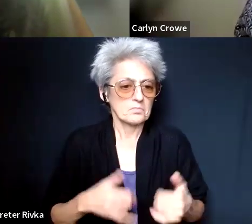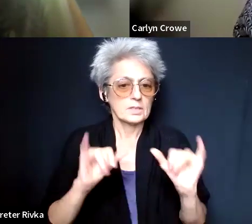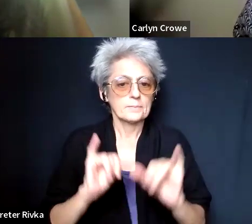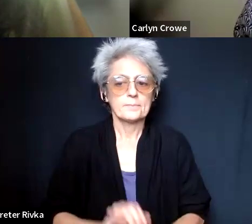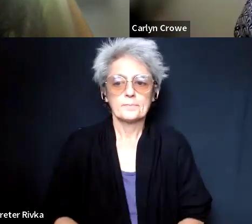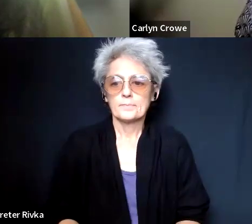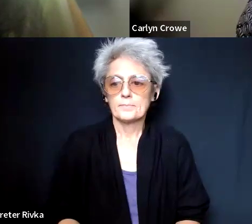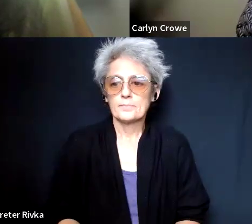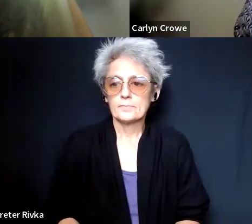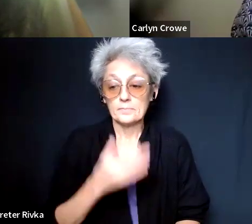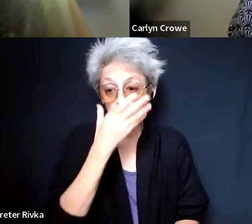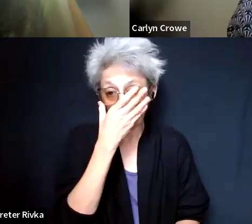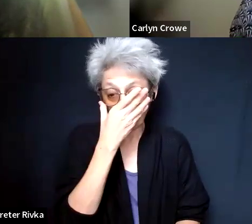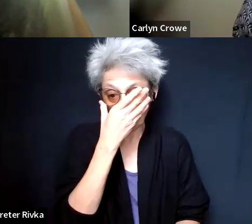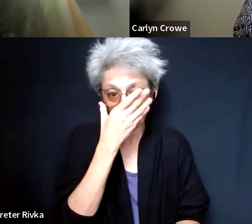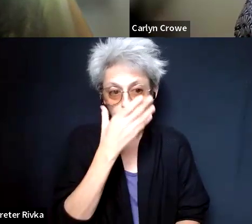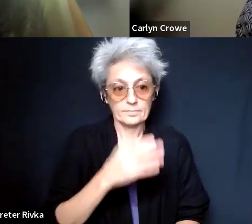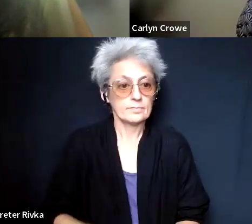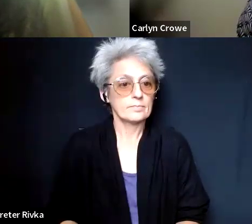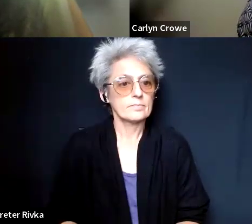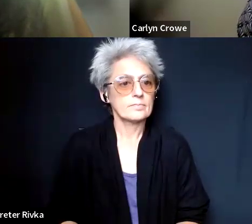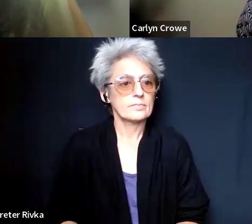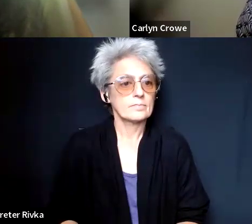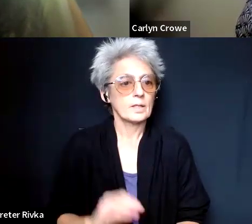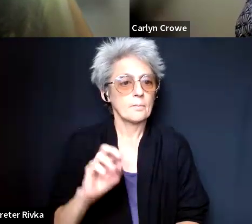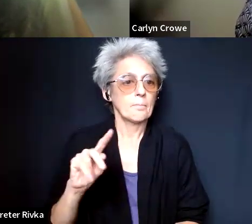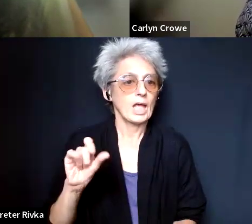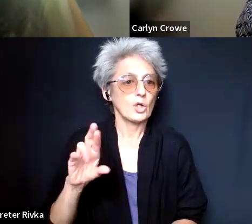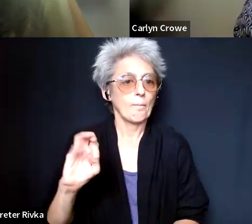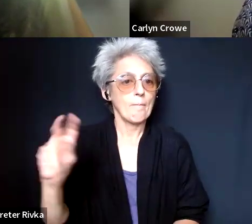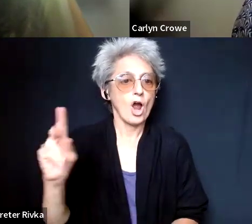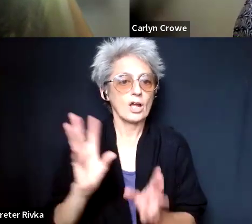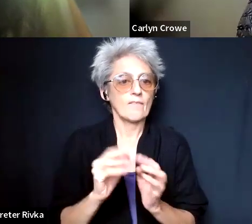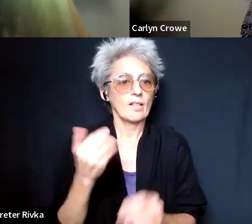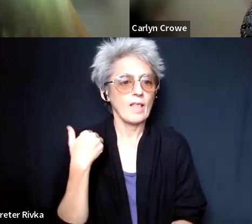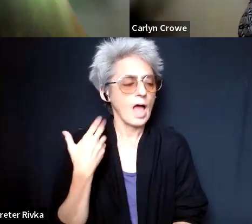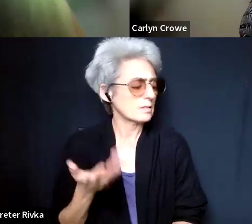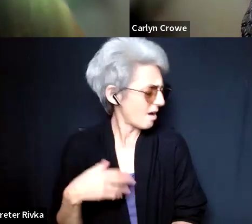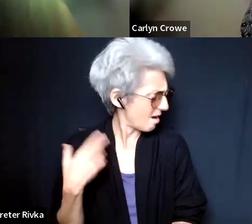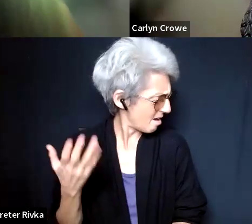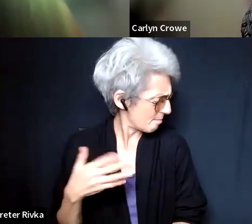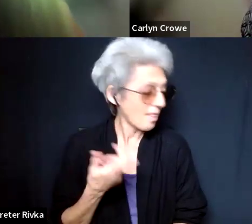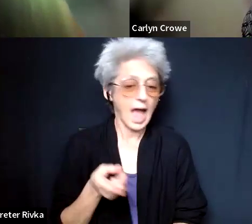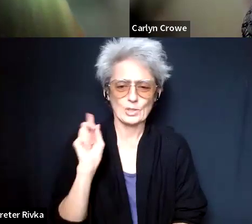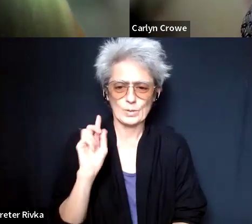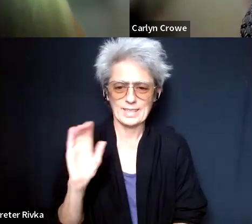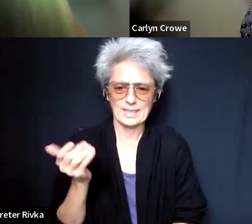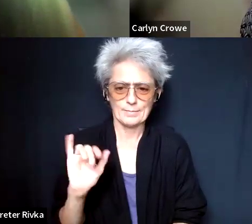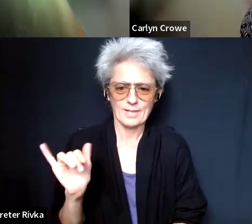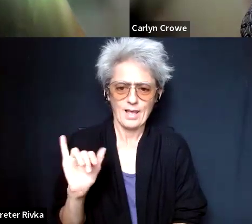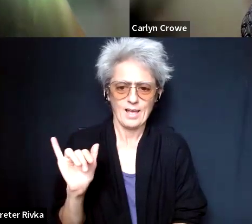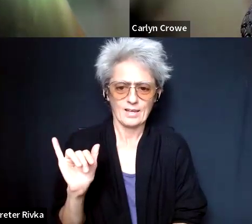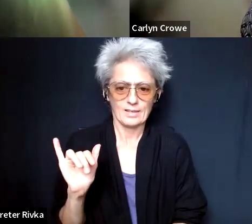So we just had our Make Your Mark conference last week. Seems like it was